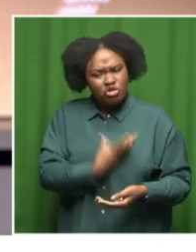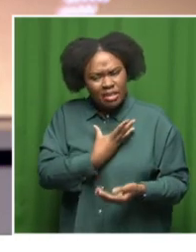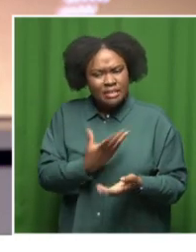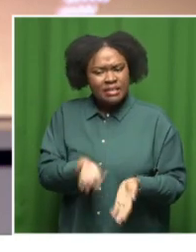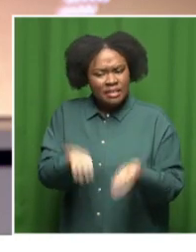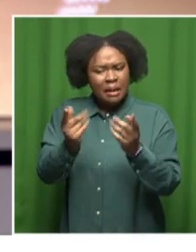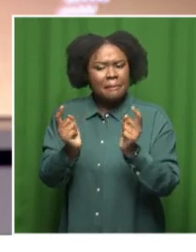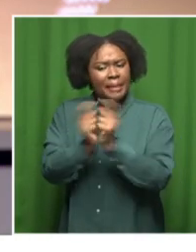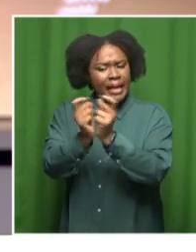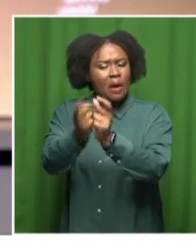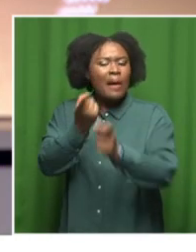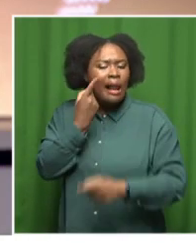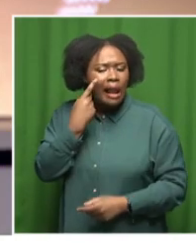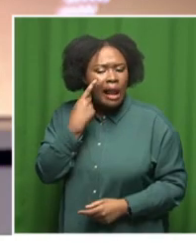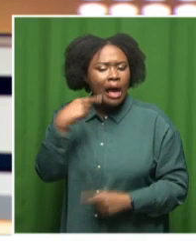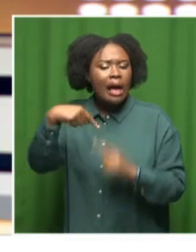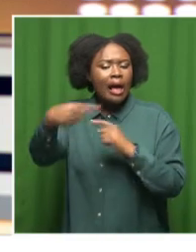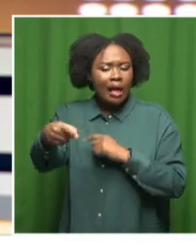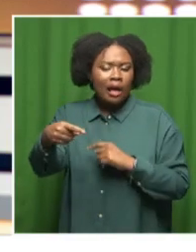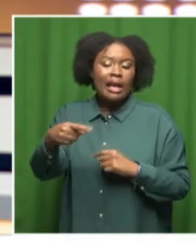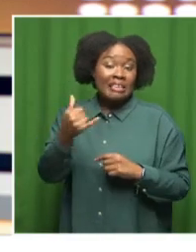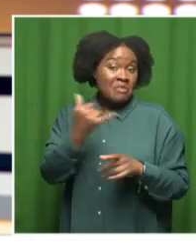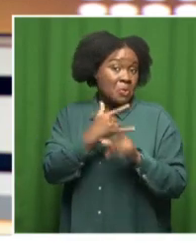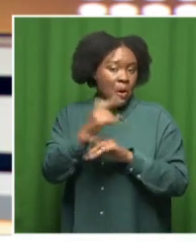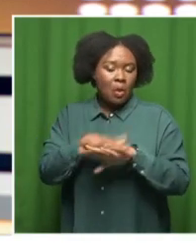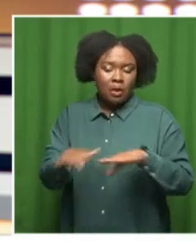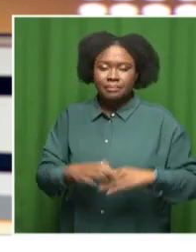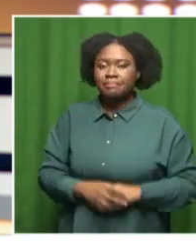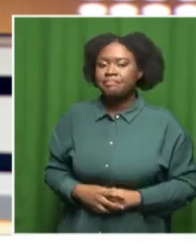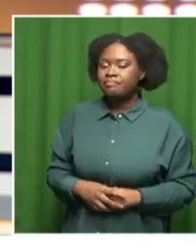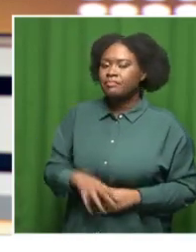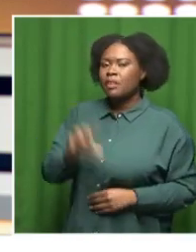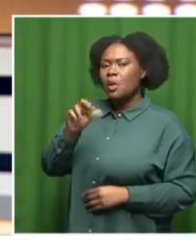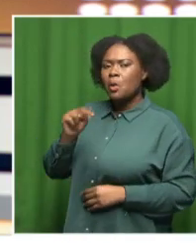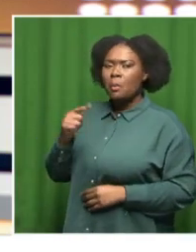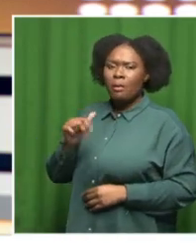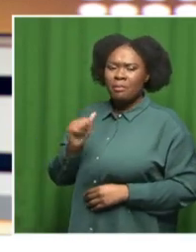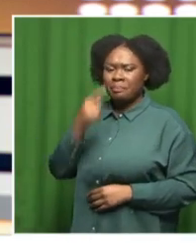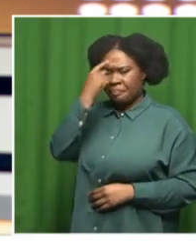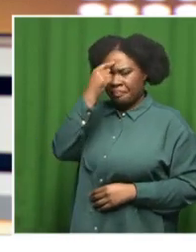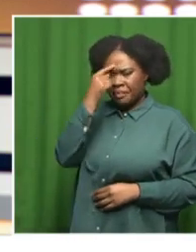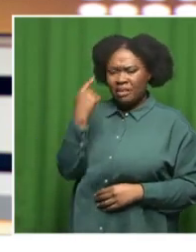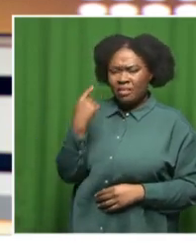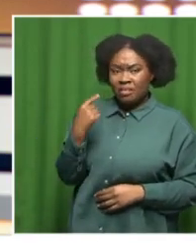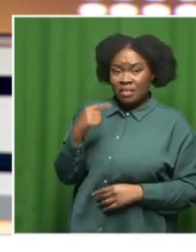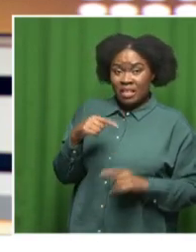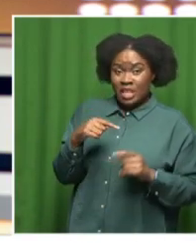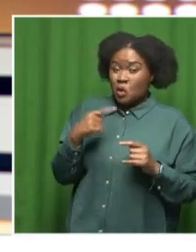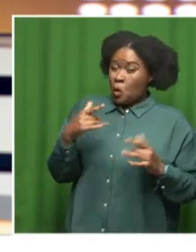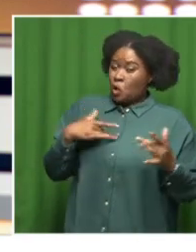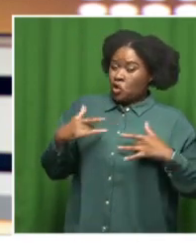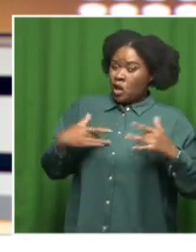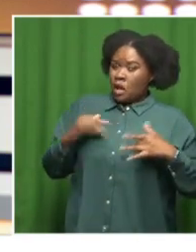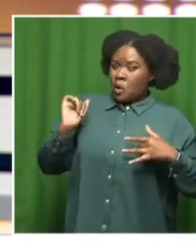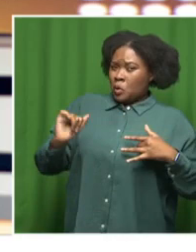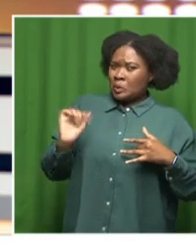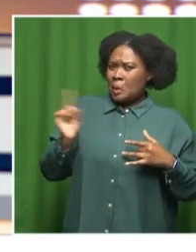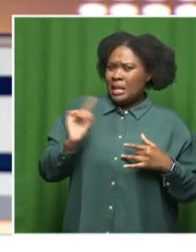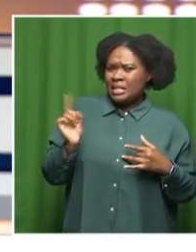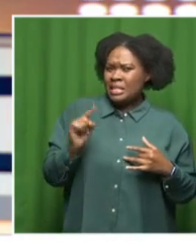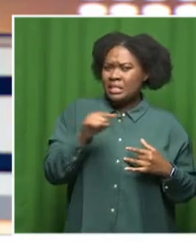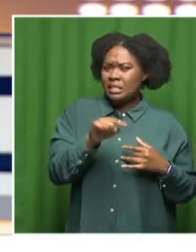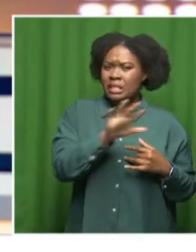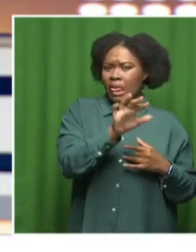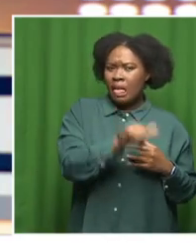for you, your viewpoints, coming into this World Cup, given how we've been performing leading up to it, what are your major concerns in terms of the